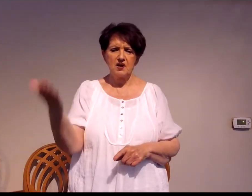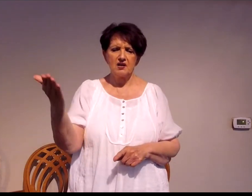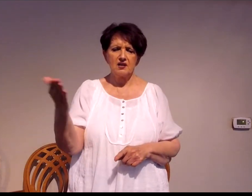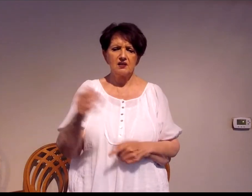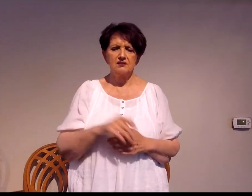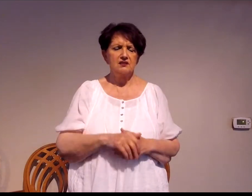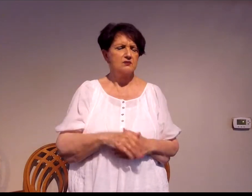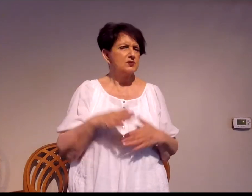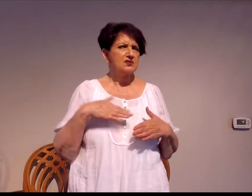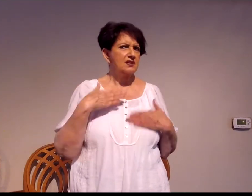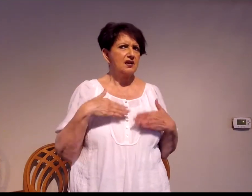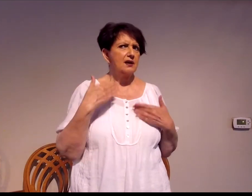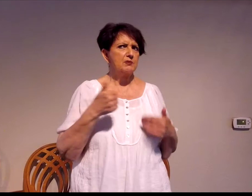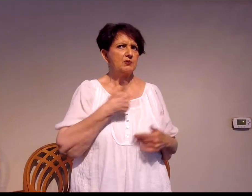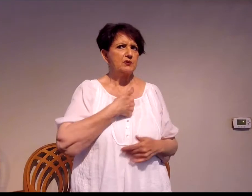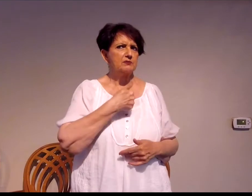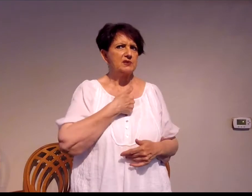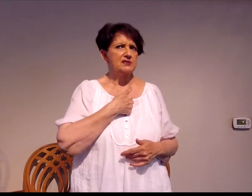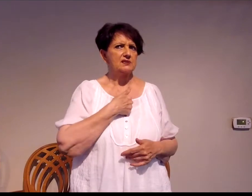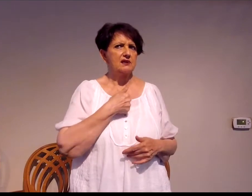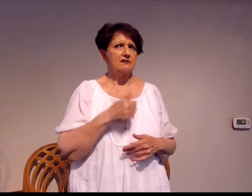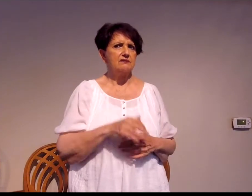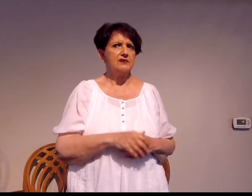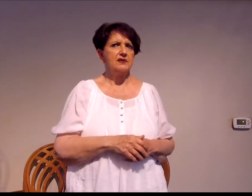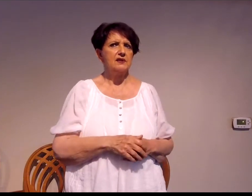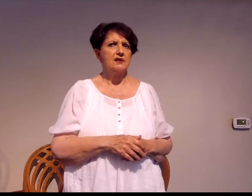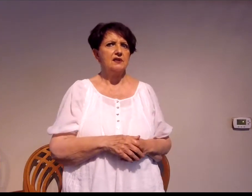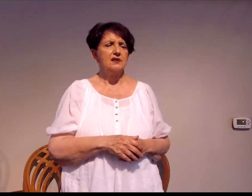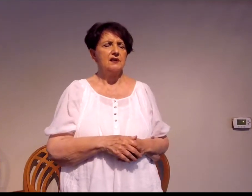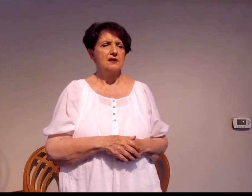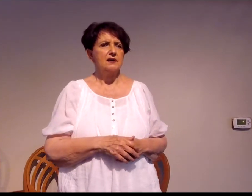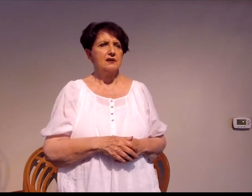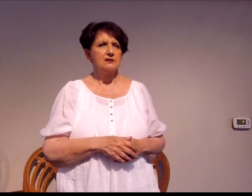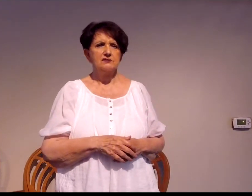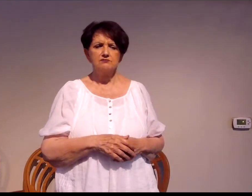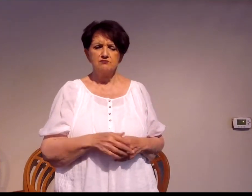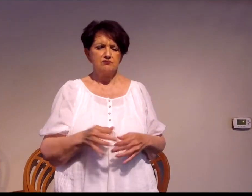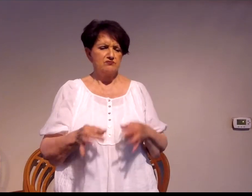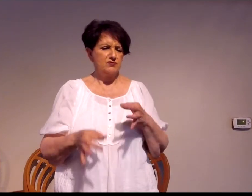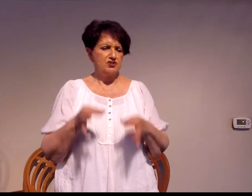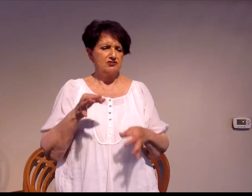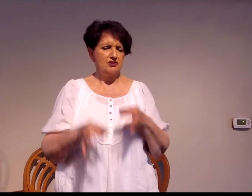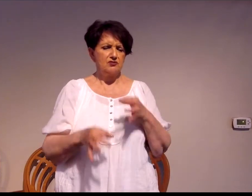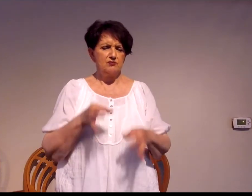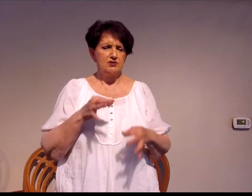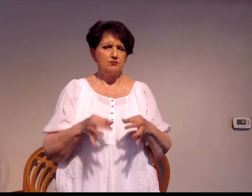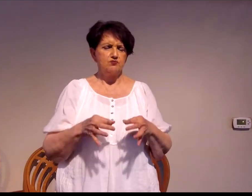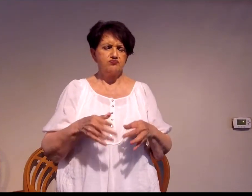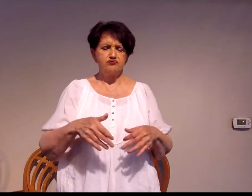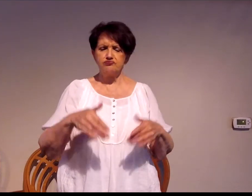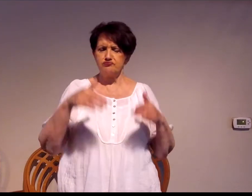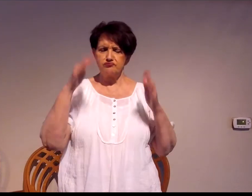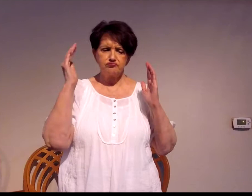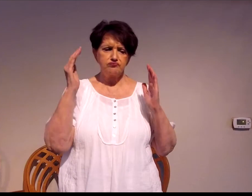with myself. And there I was having massive judgment, more so than I normally did.